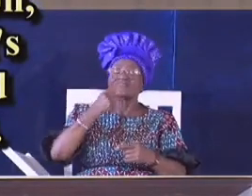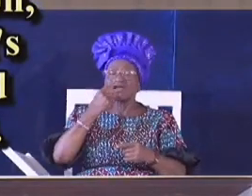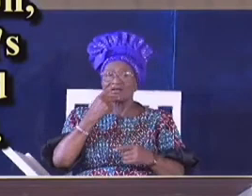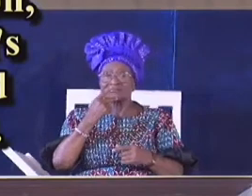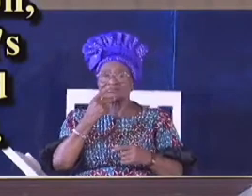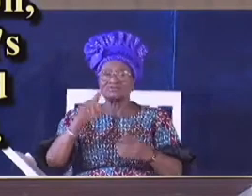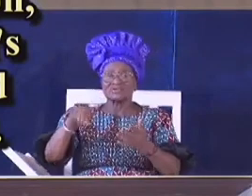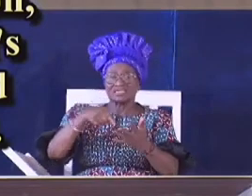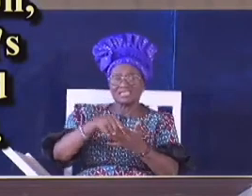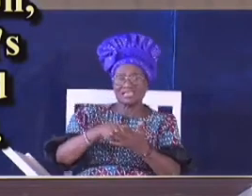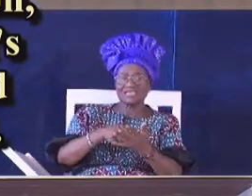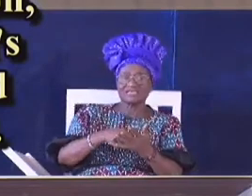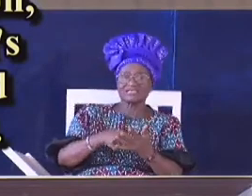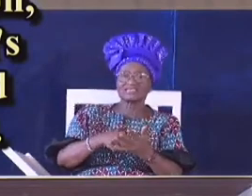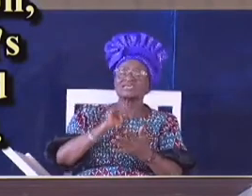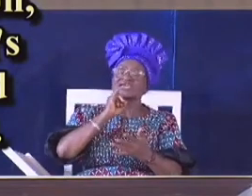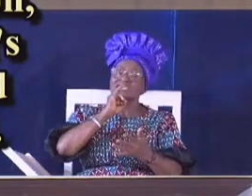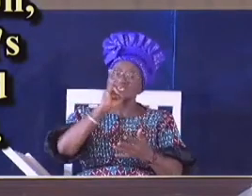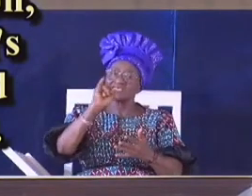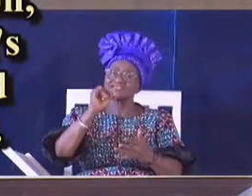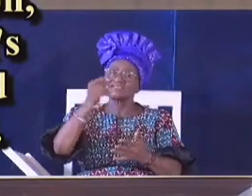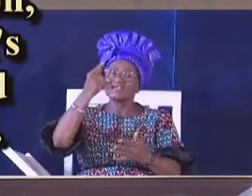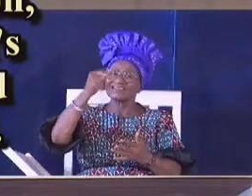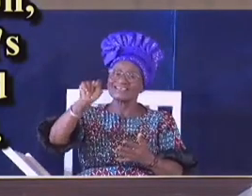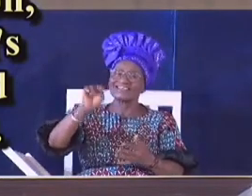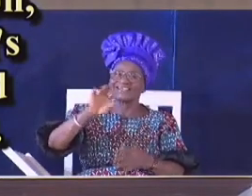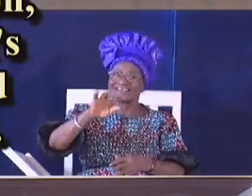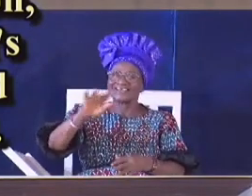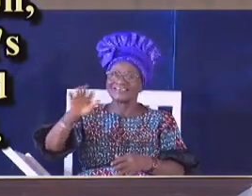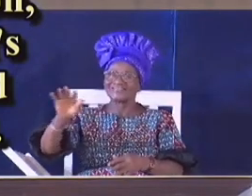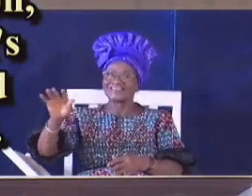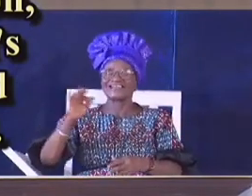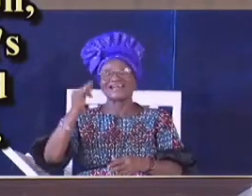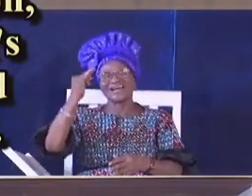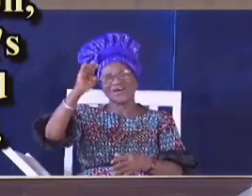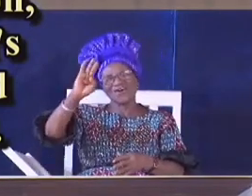this is the finger of God.